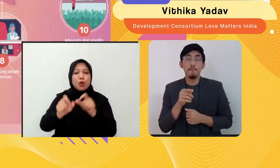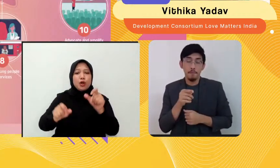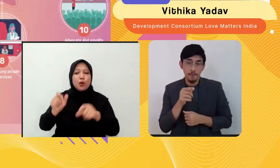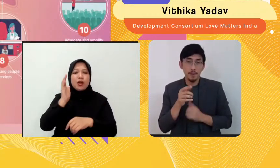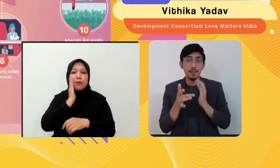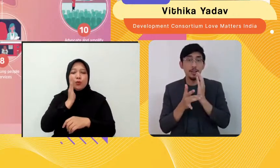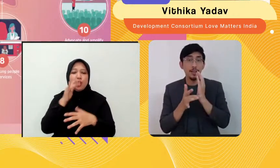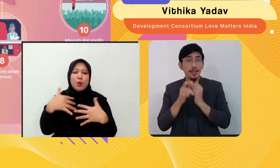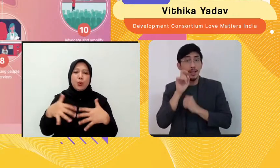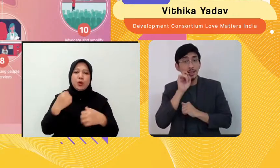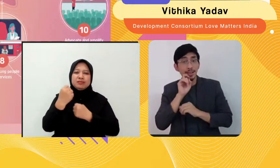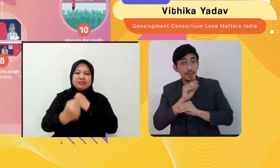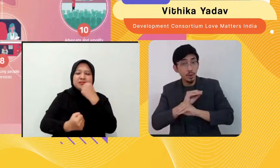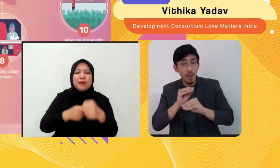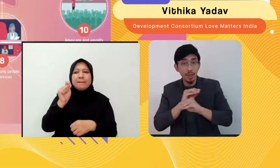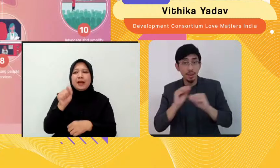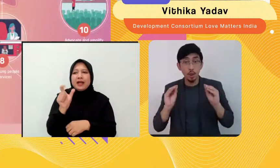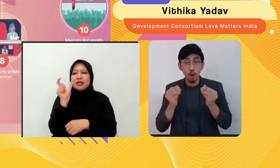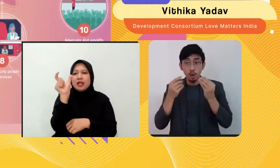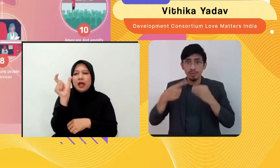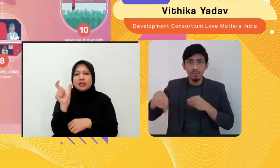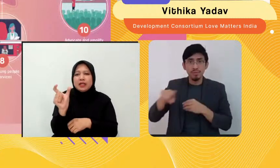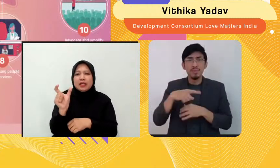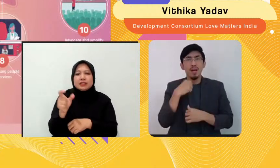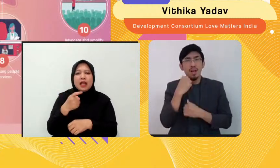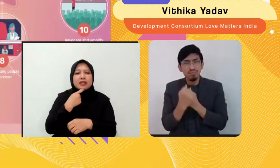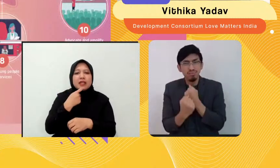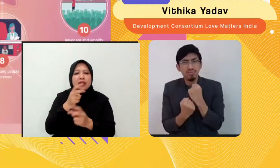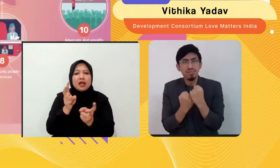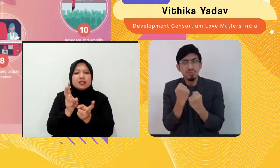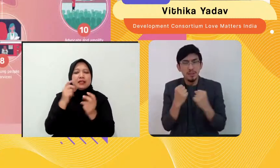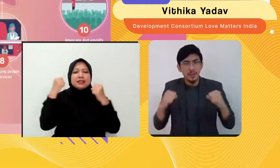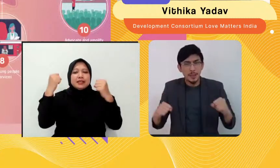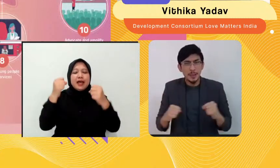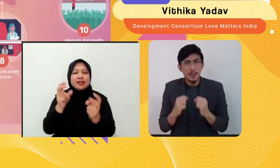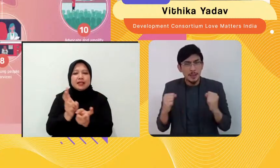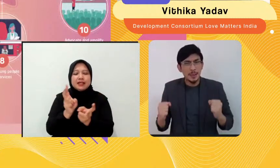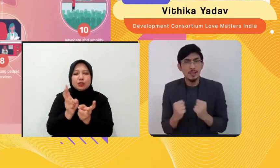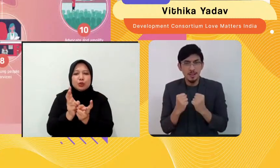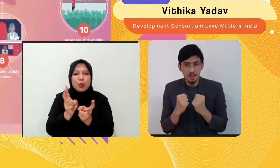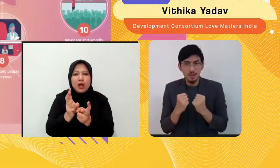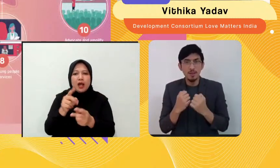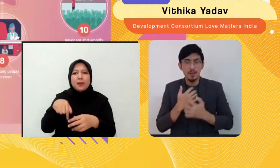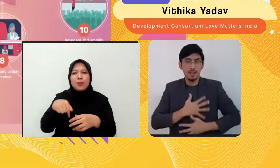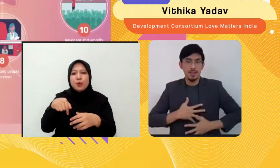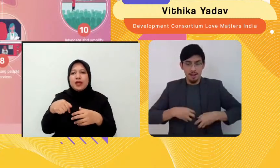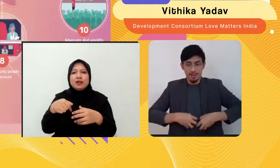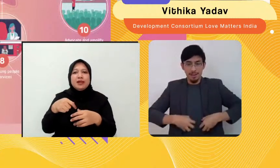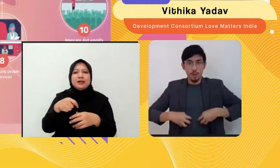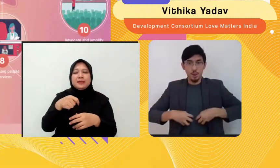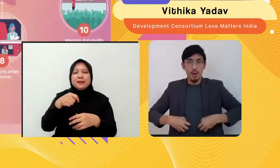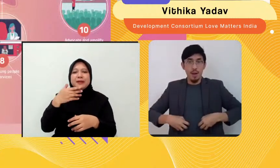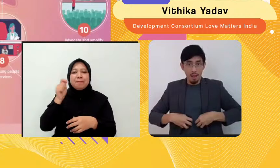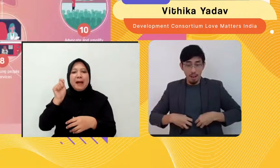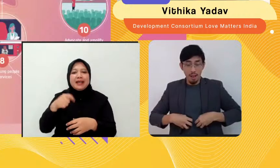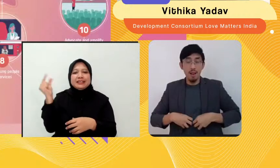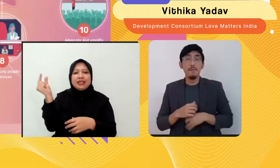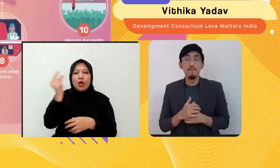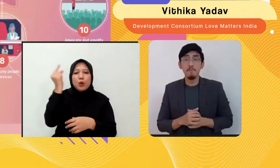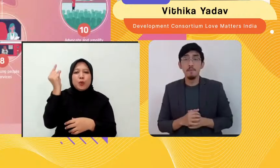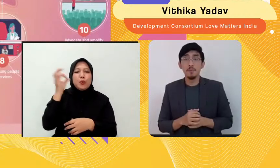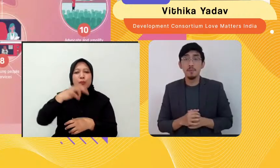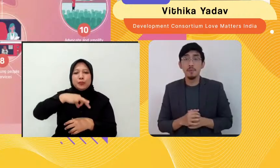the terminology around sexual reproductive health and rights was not even popularly used. 10 years back when